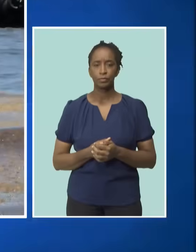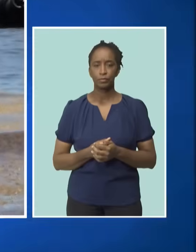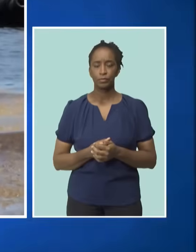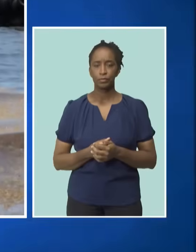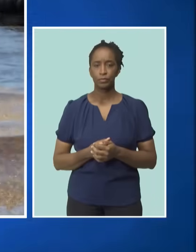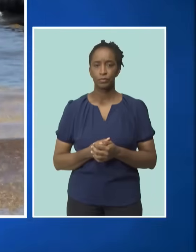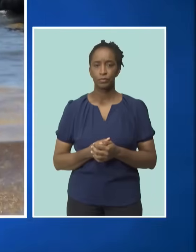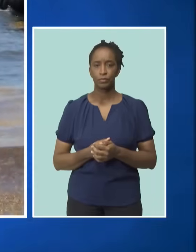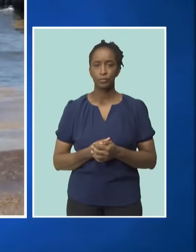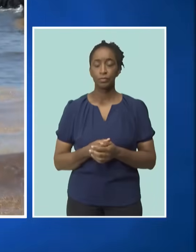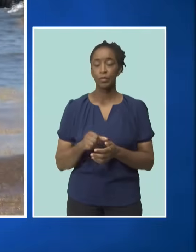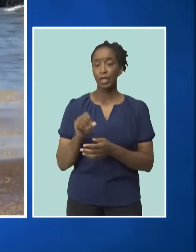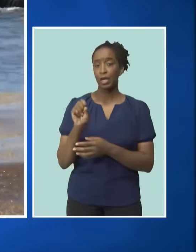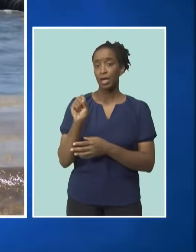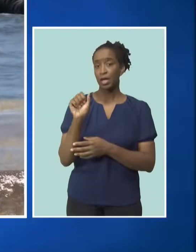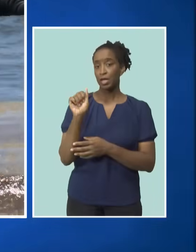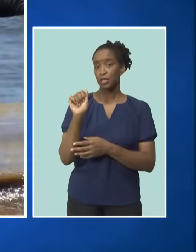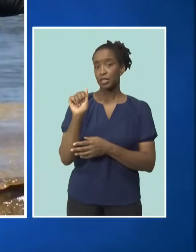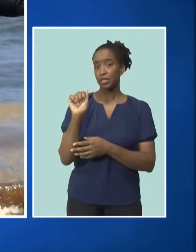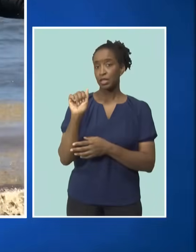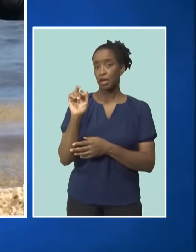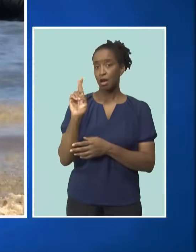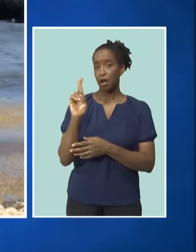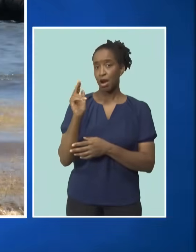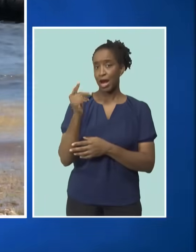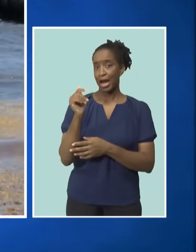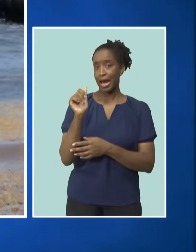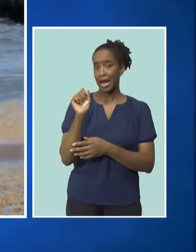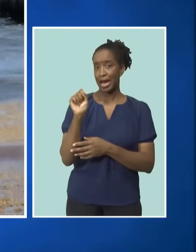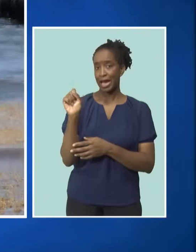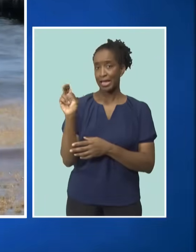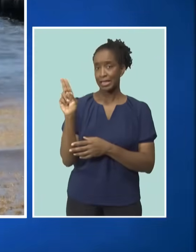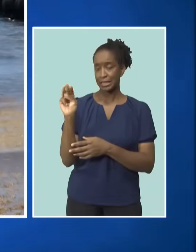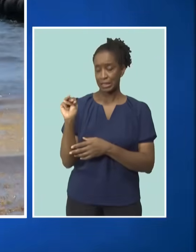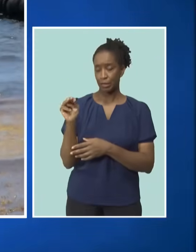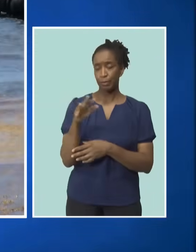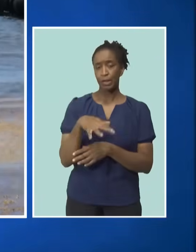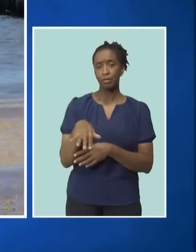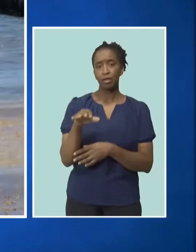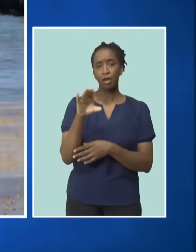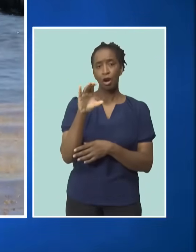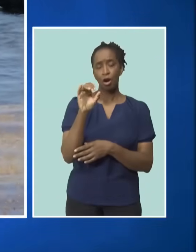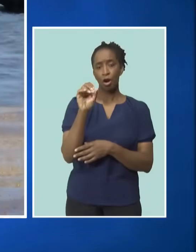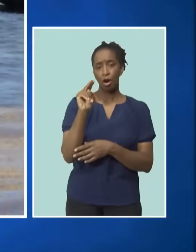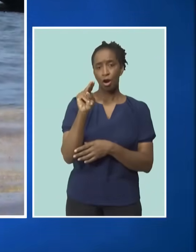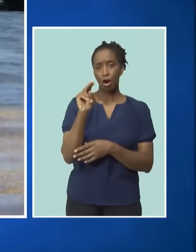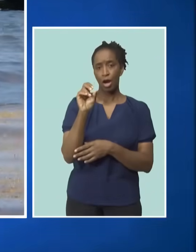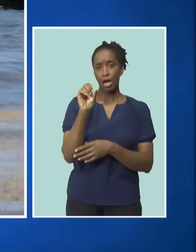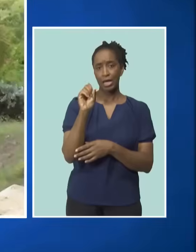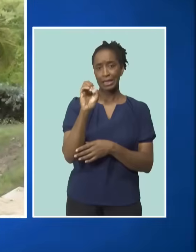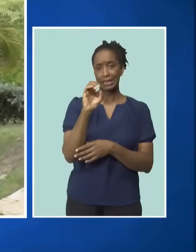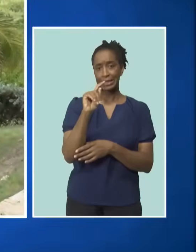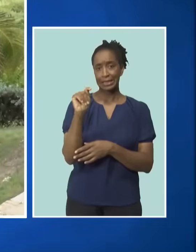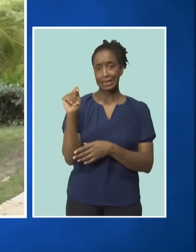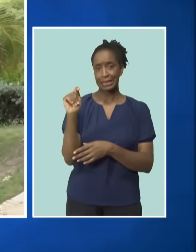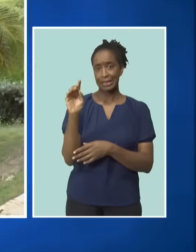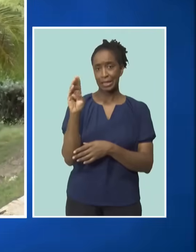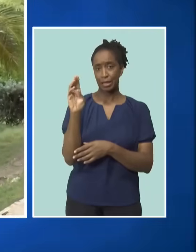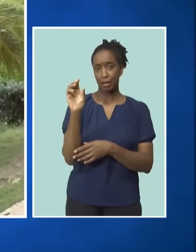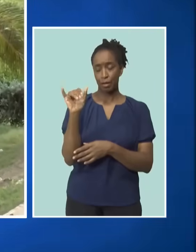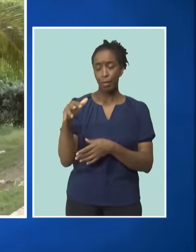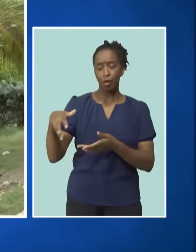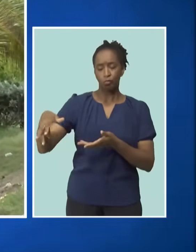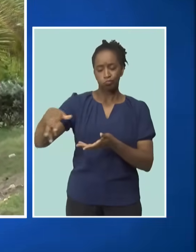The sargassum seaweed harvester is clearing the water at Consett Bay St. John. Workmen on the National Seaweed Cleanup